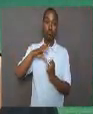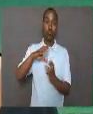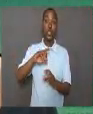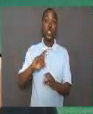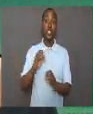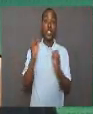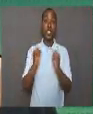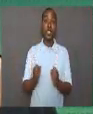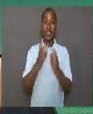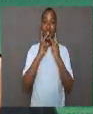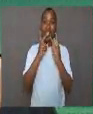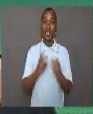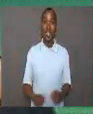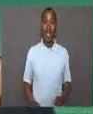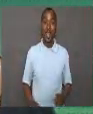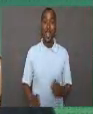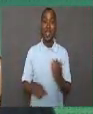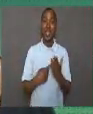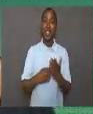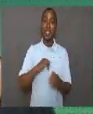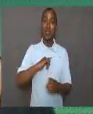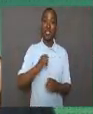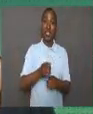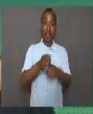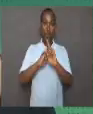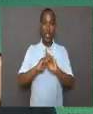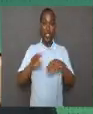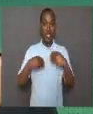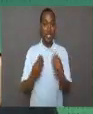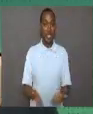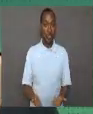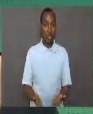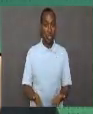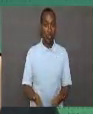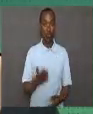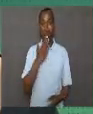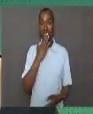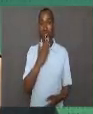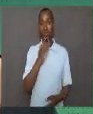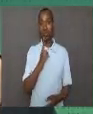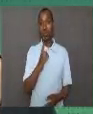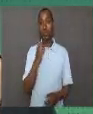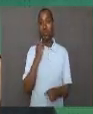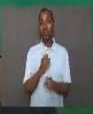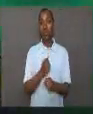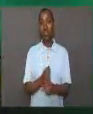Did you write down the same answers? If so, well done.